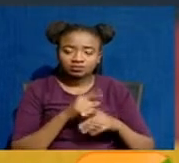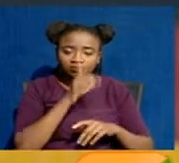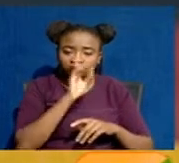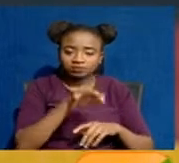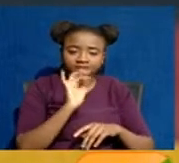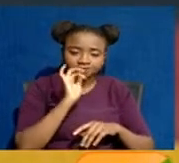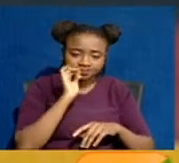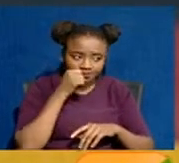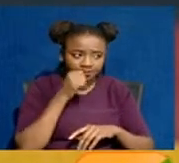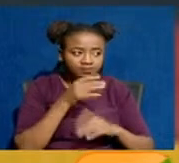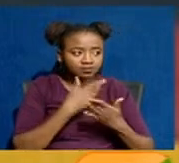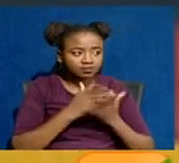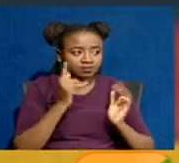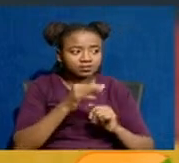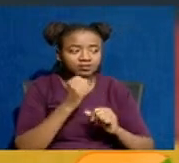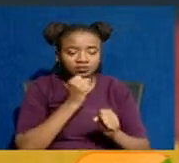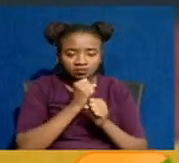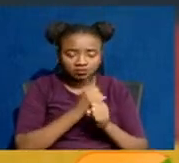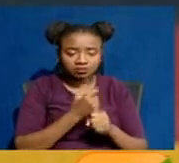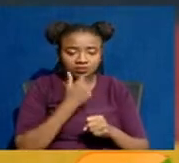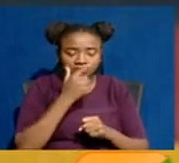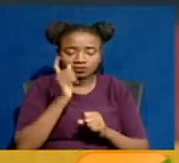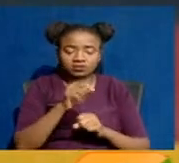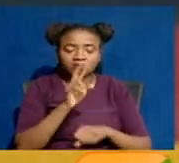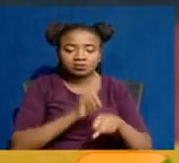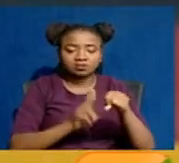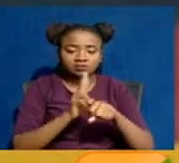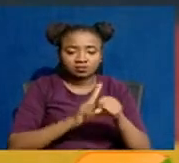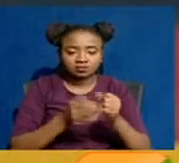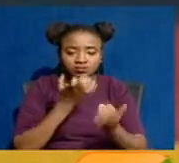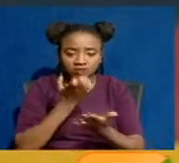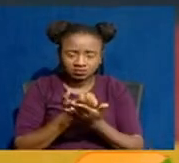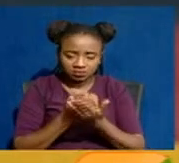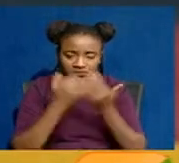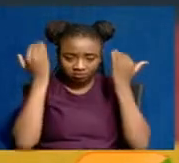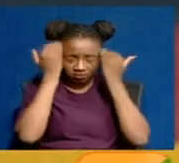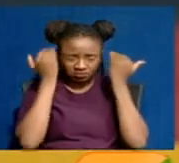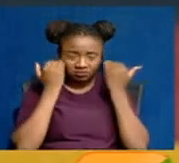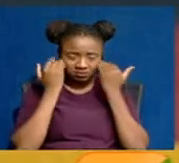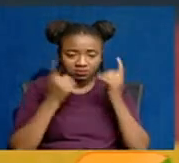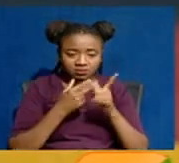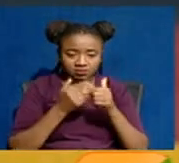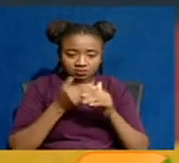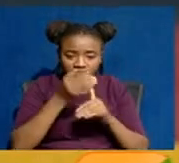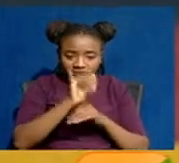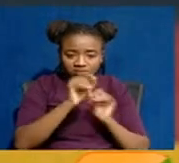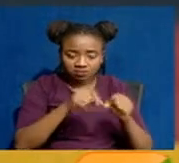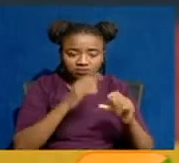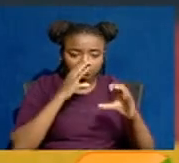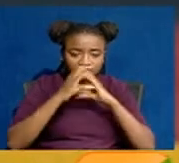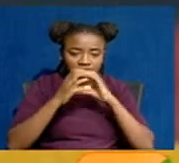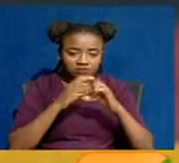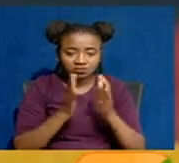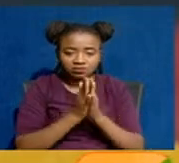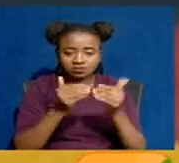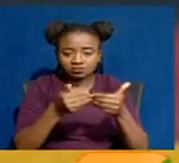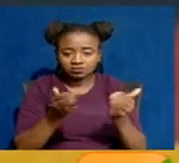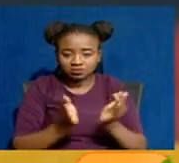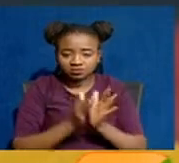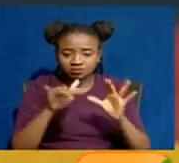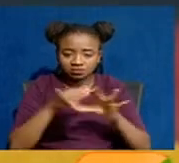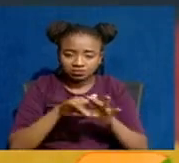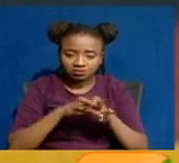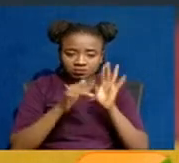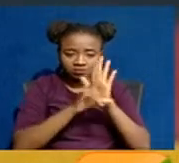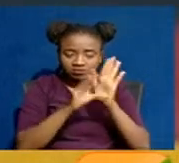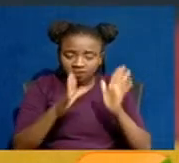anything you do say can and will be used against you as evidence. Thereafter, you're allowed to communicate with a family member, a lawyer, and a representative. And